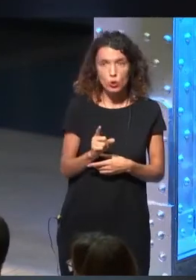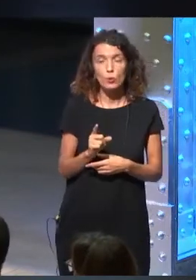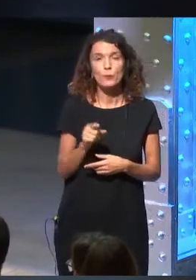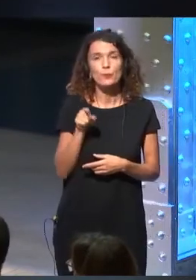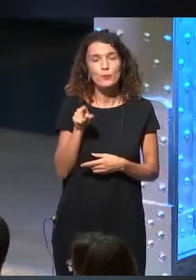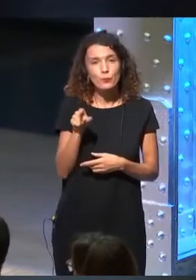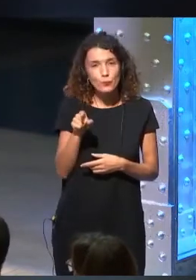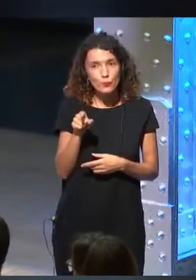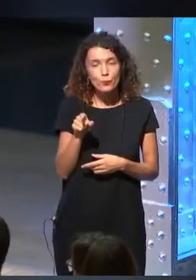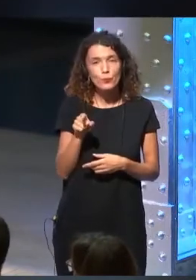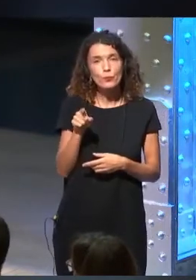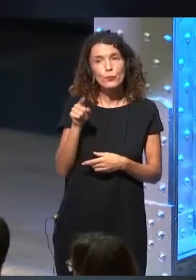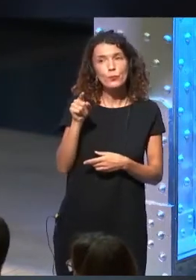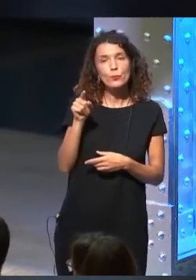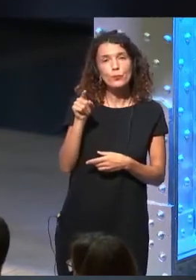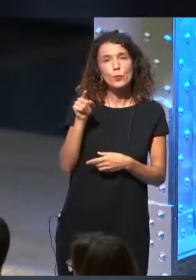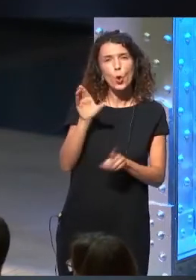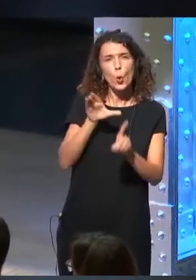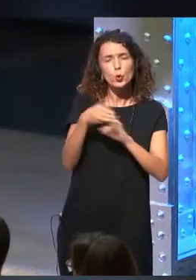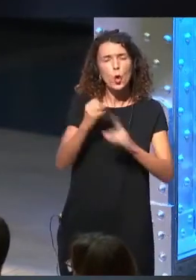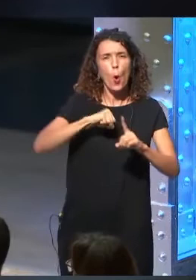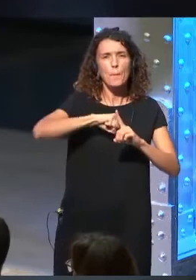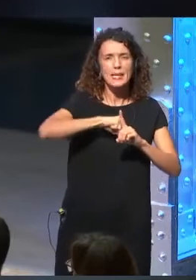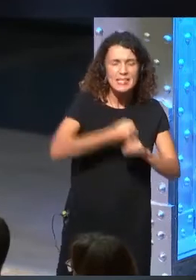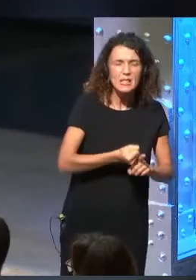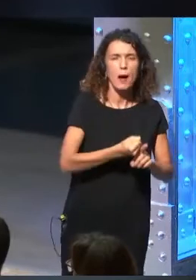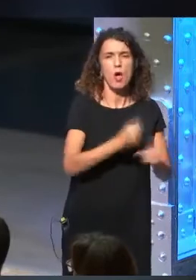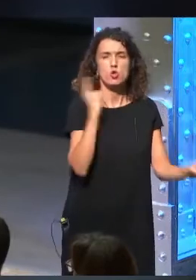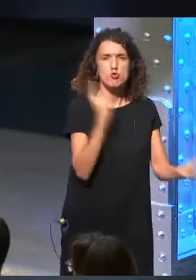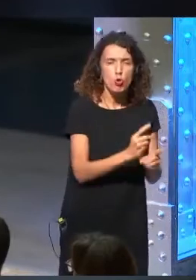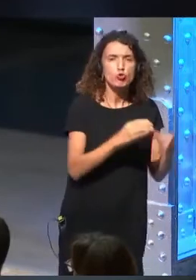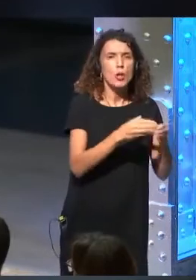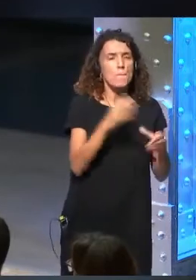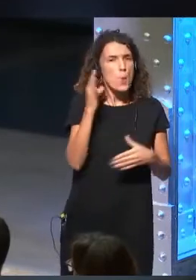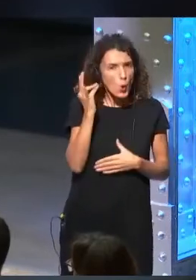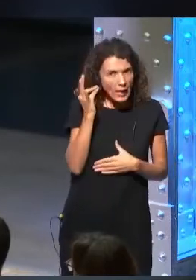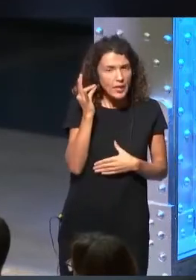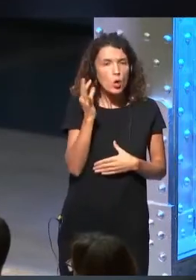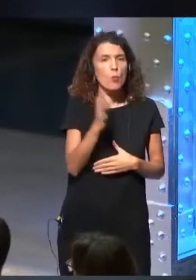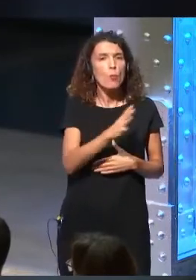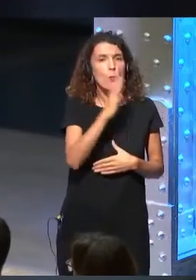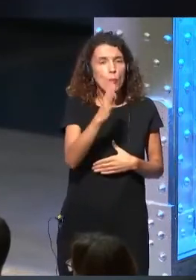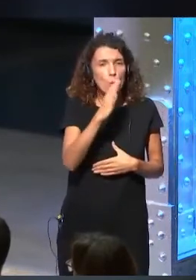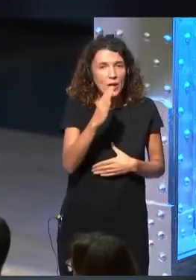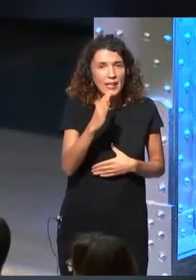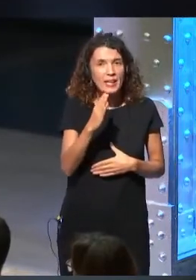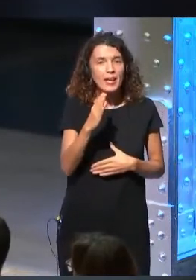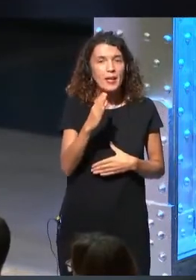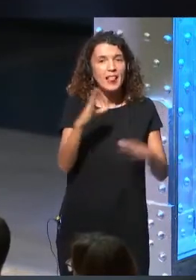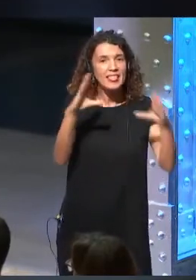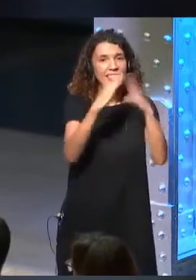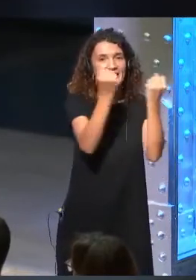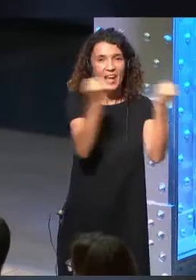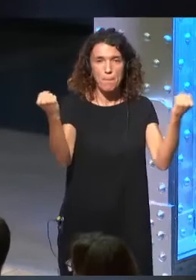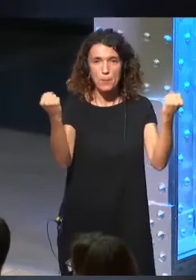oppressive culture against women, why is the main temple dedicated to a female